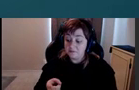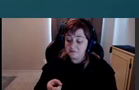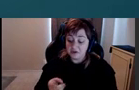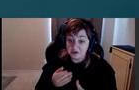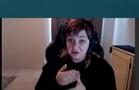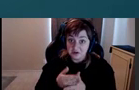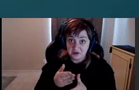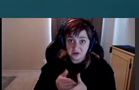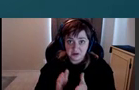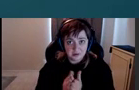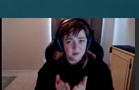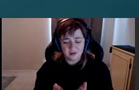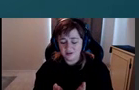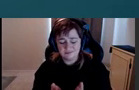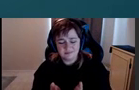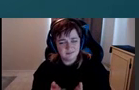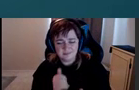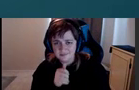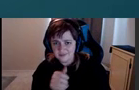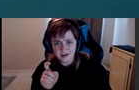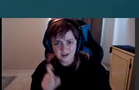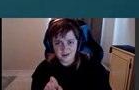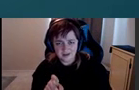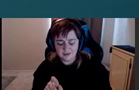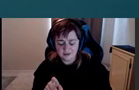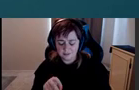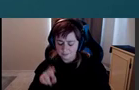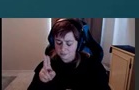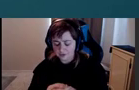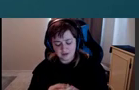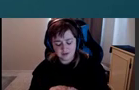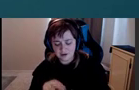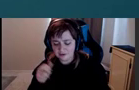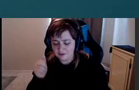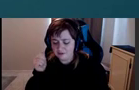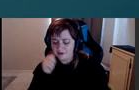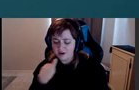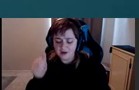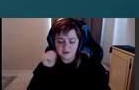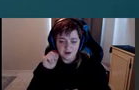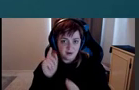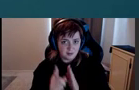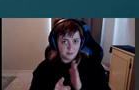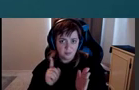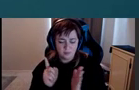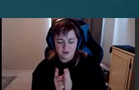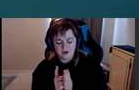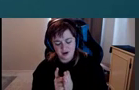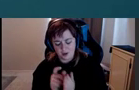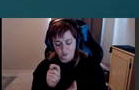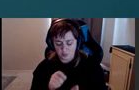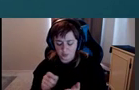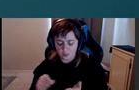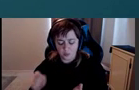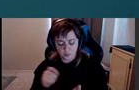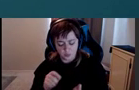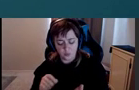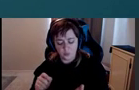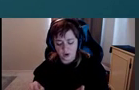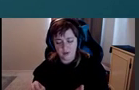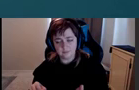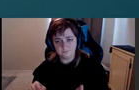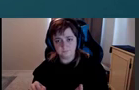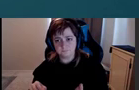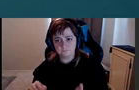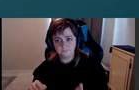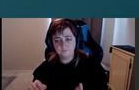know, just sit down for an hour a day and just put it on paper. It doesn't even have to be in order.